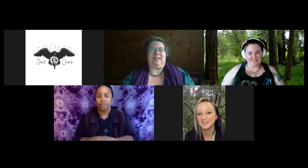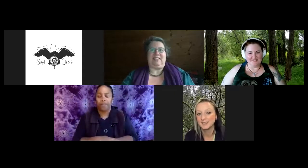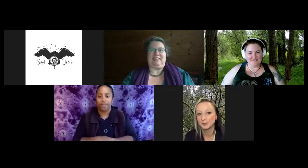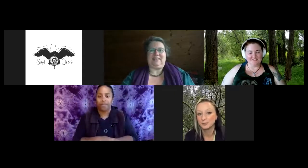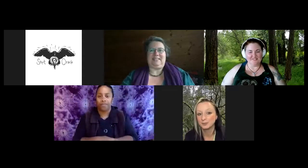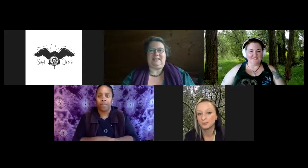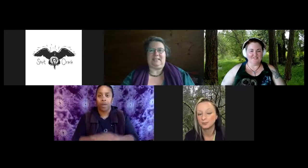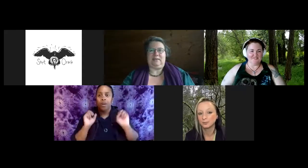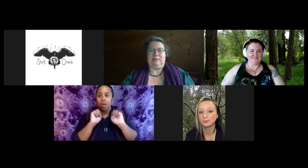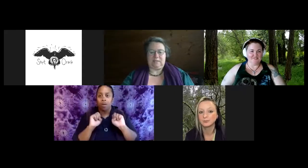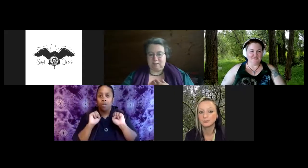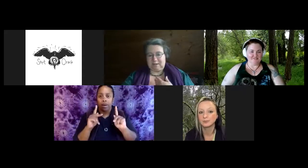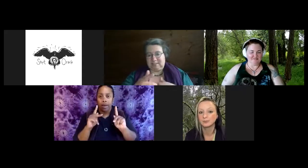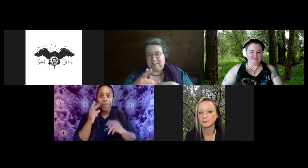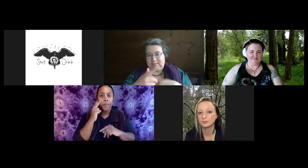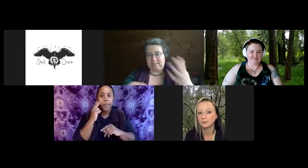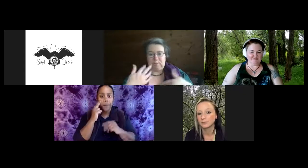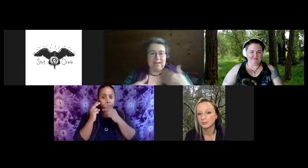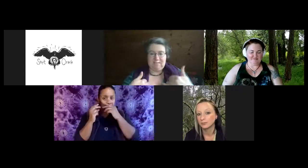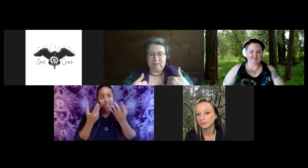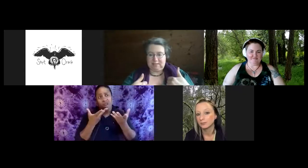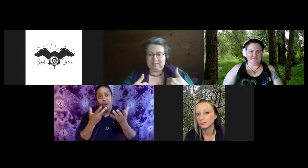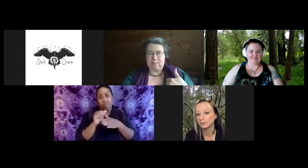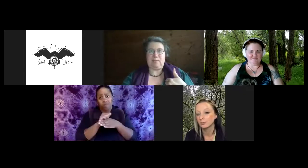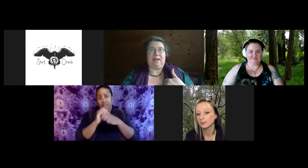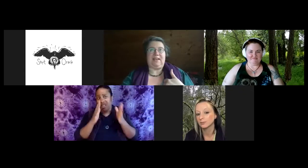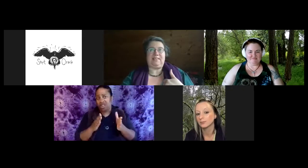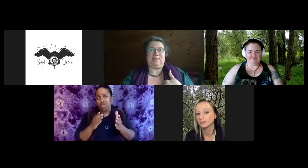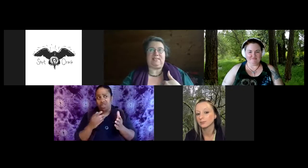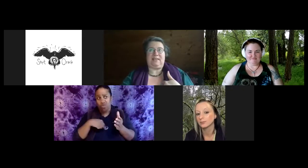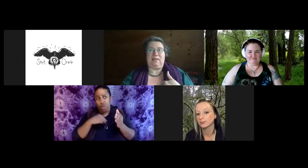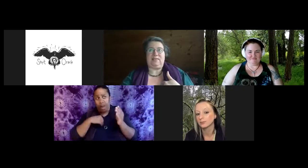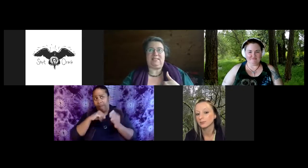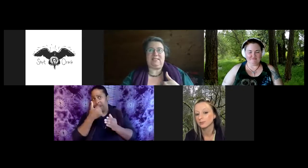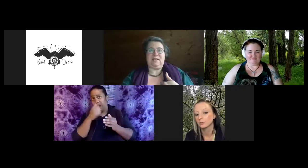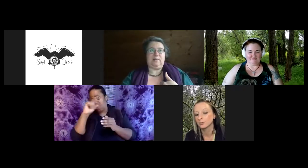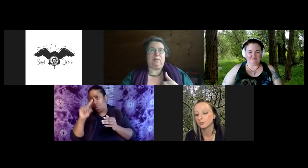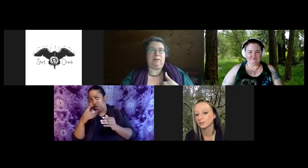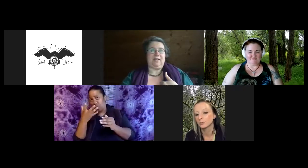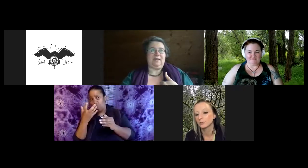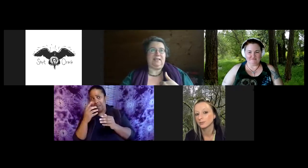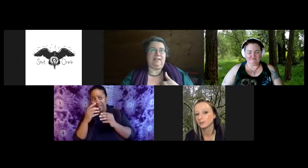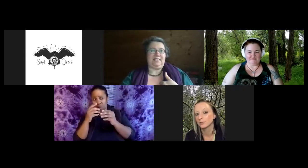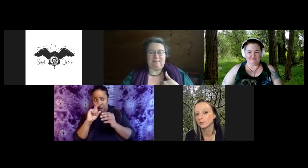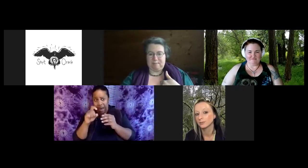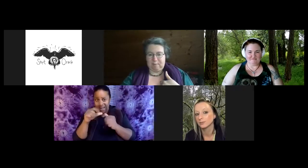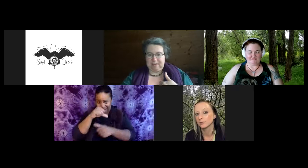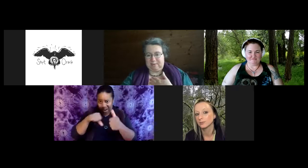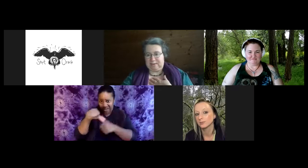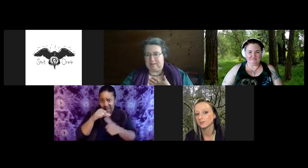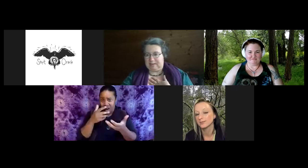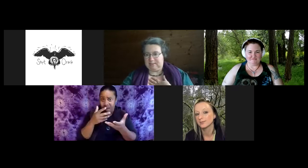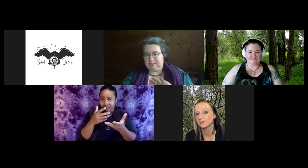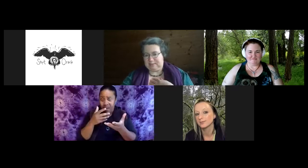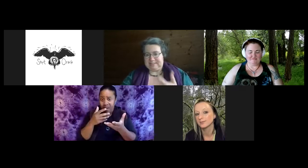All right, let's see. Well, so practitioners, just do we have any questions that we want to ask ourselves while we're here? And I'm open,